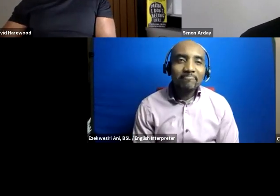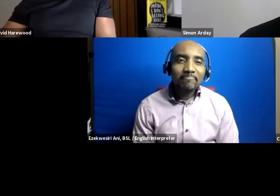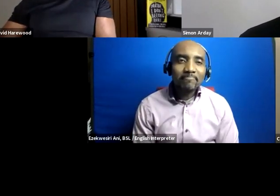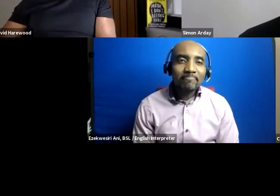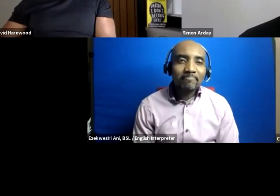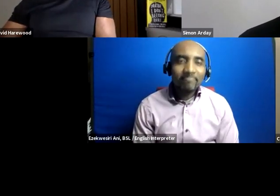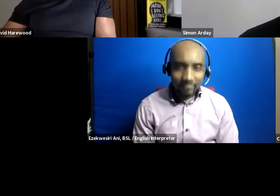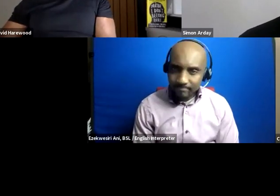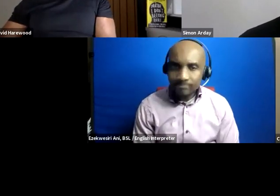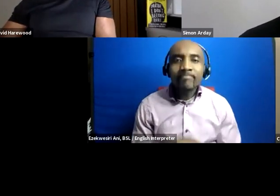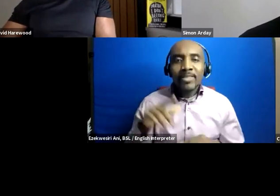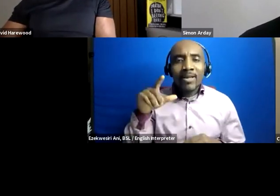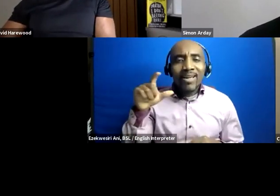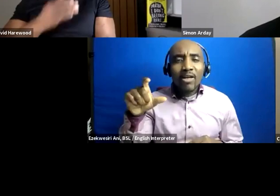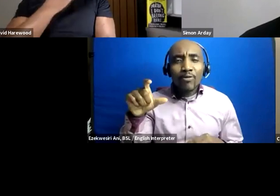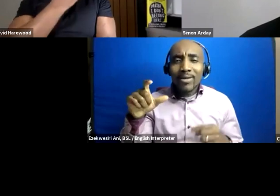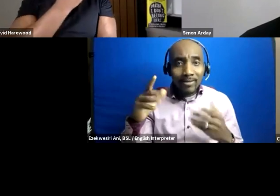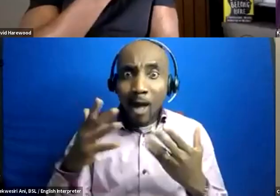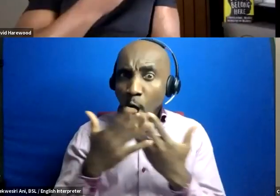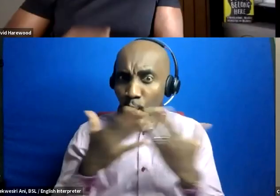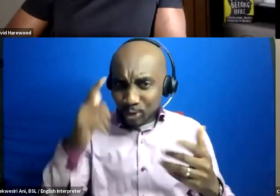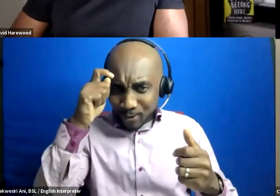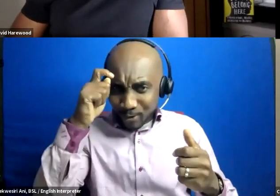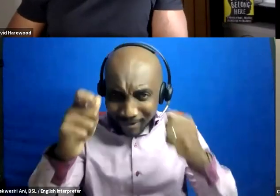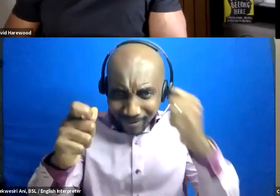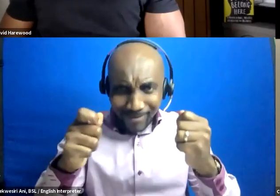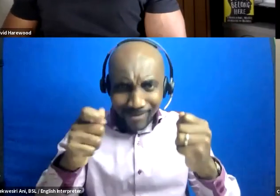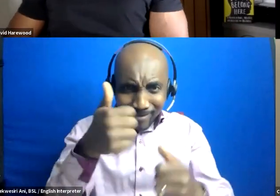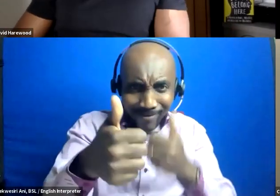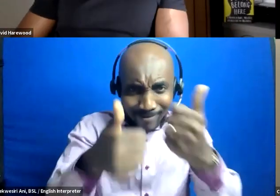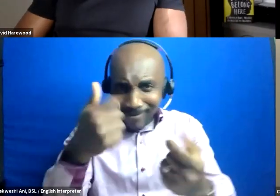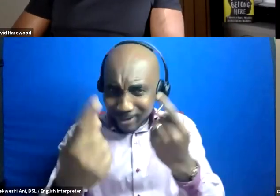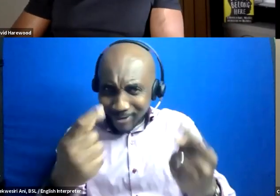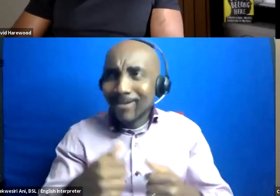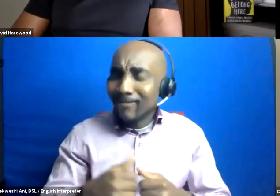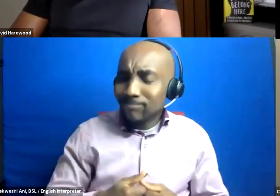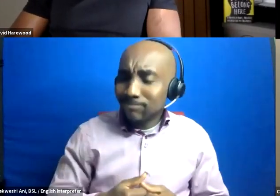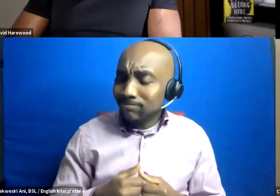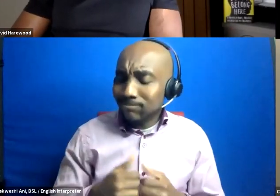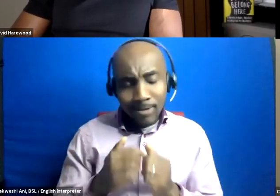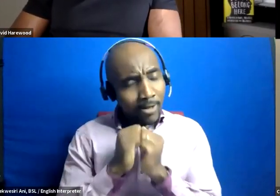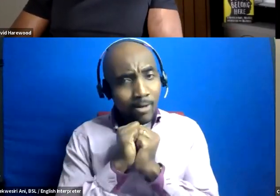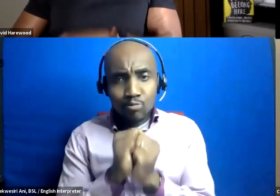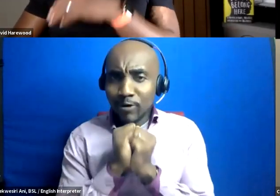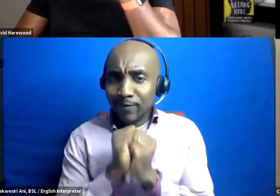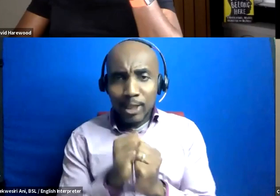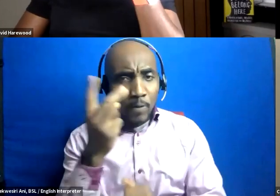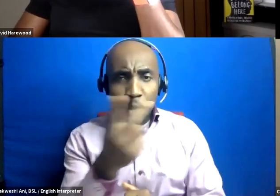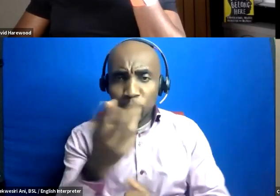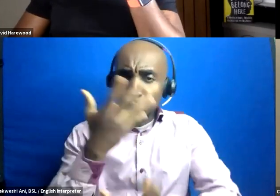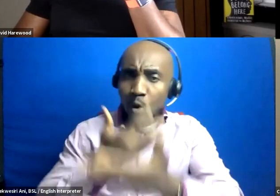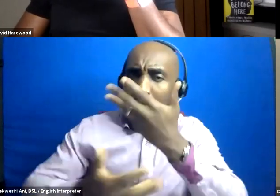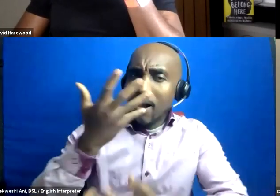A significant amount of saluting is going on. What a privilege to hear both of you. And I